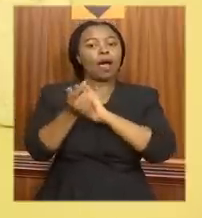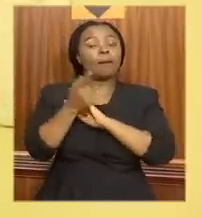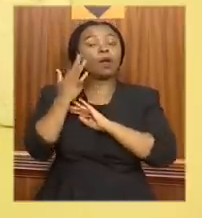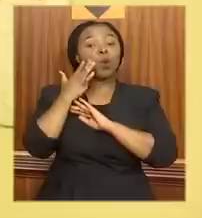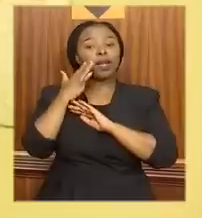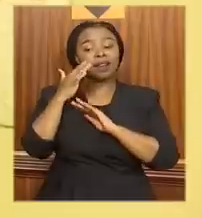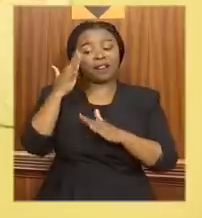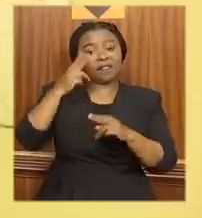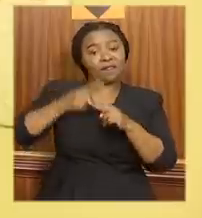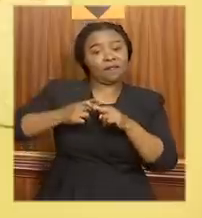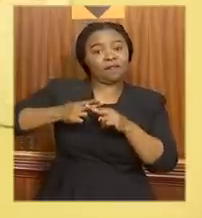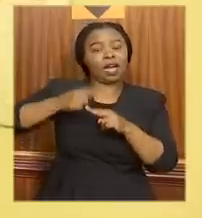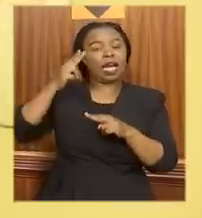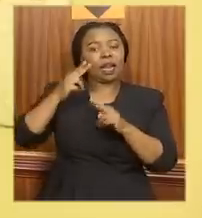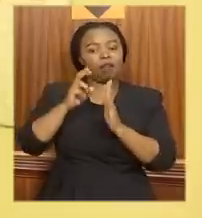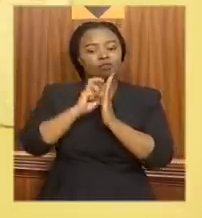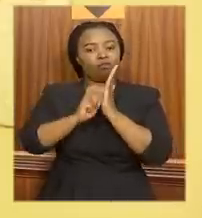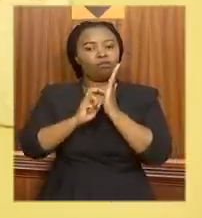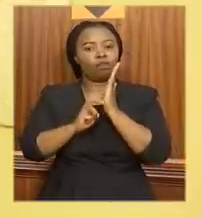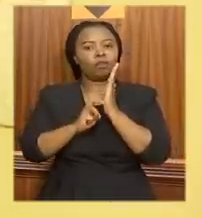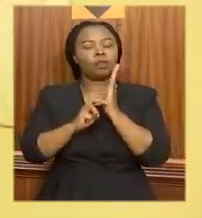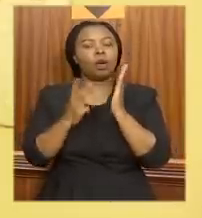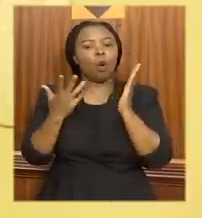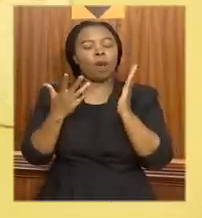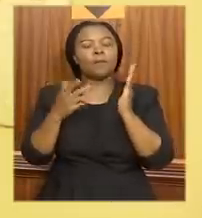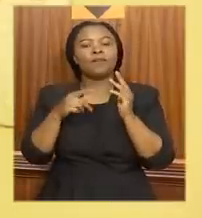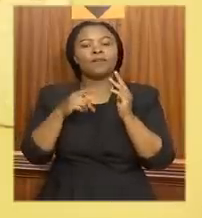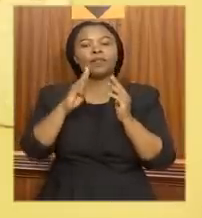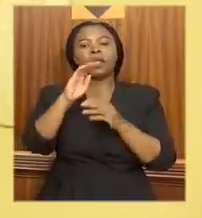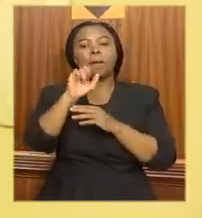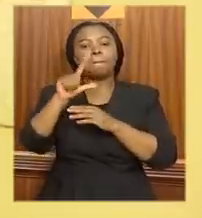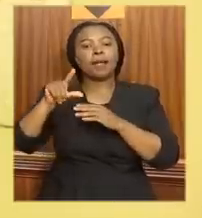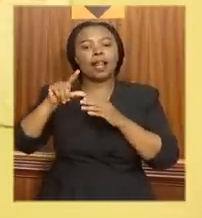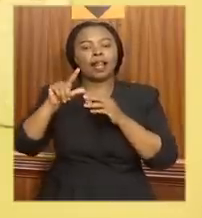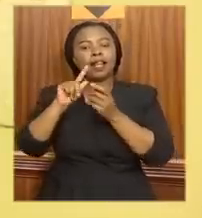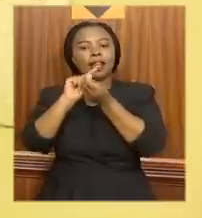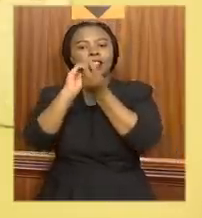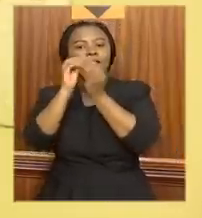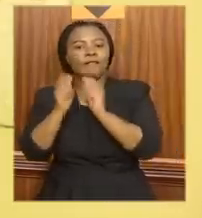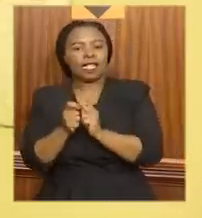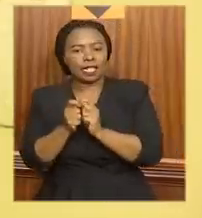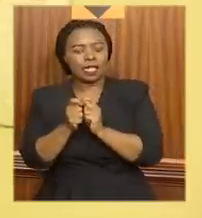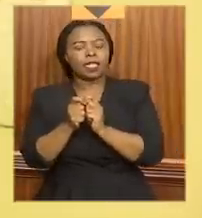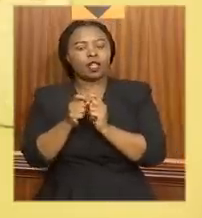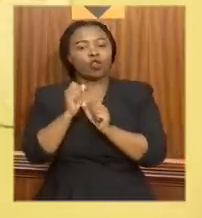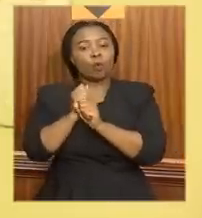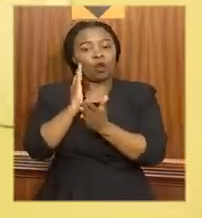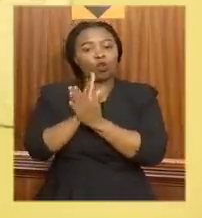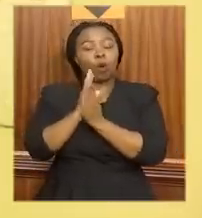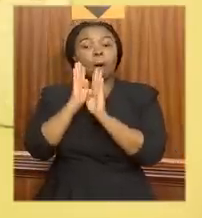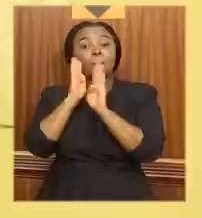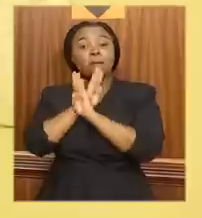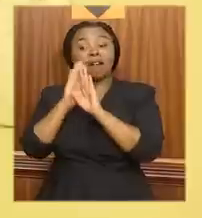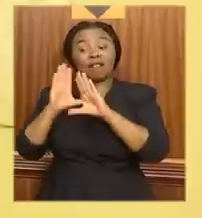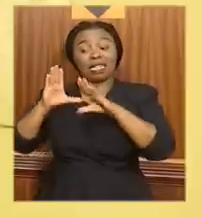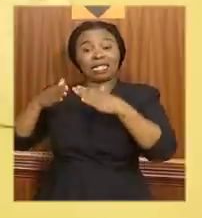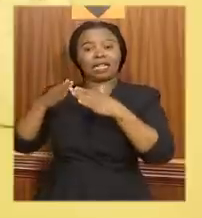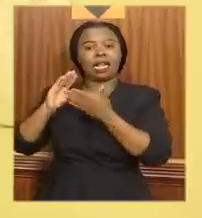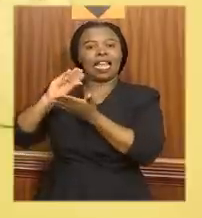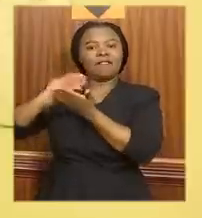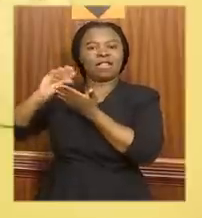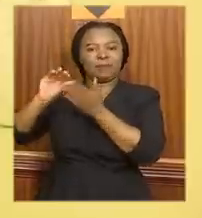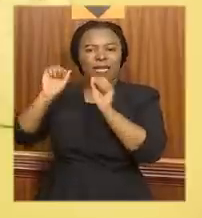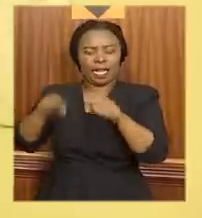finalization of the Electricity Regulation Amendment Bill to enable private sector investment.